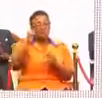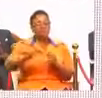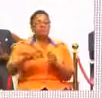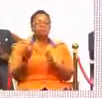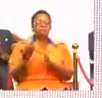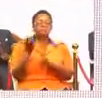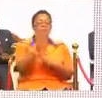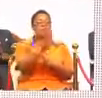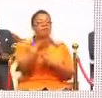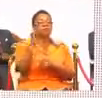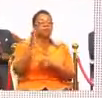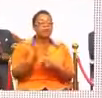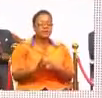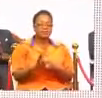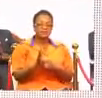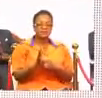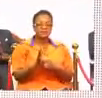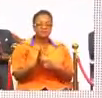kwa Kenya.